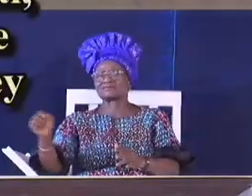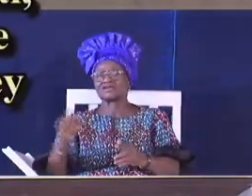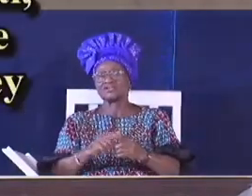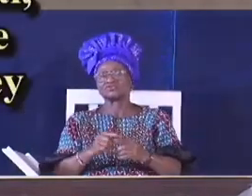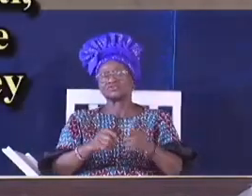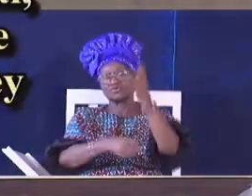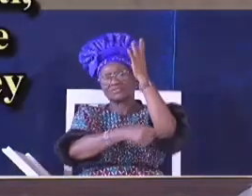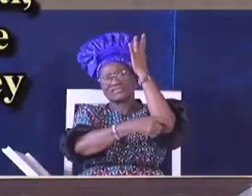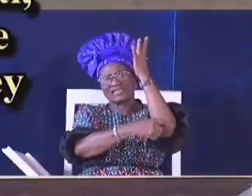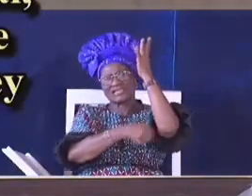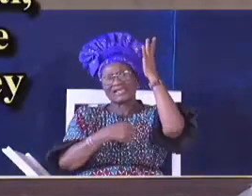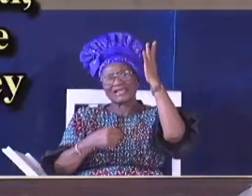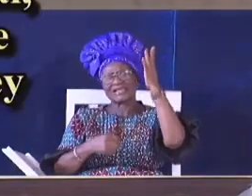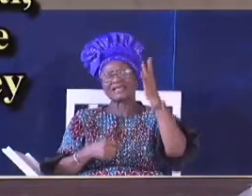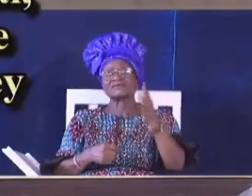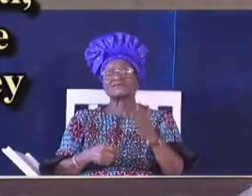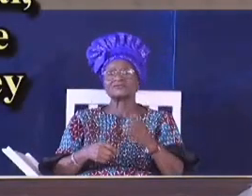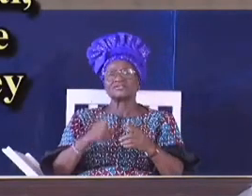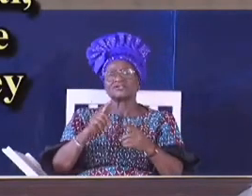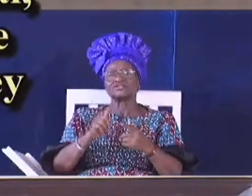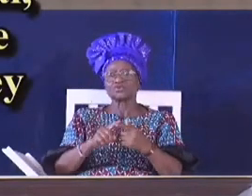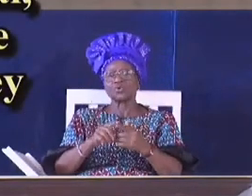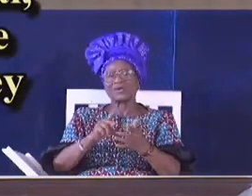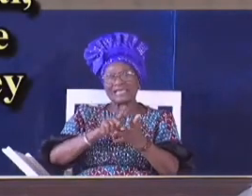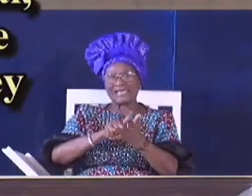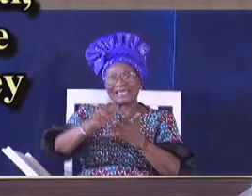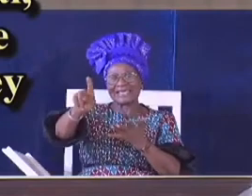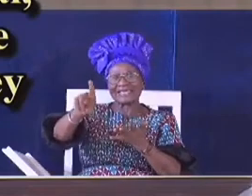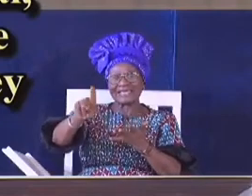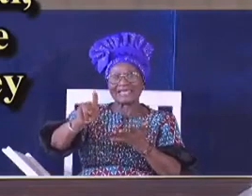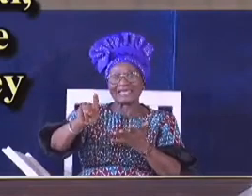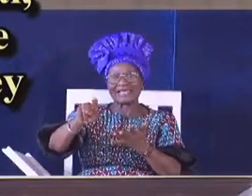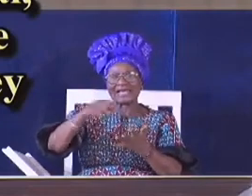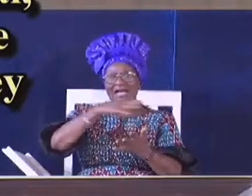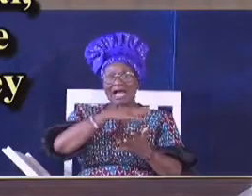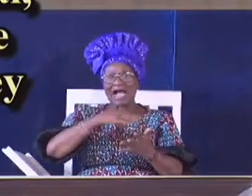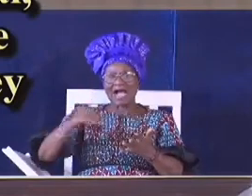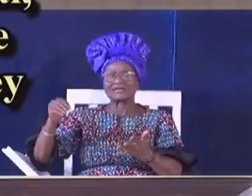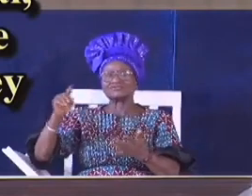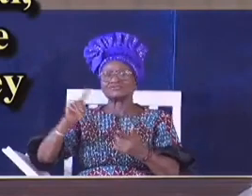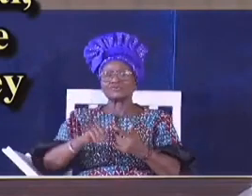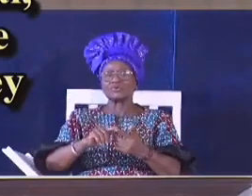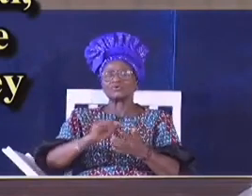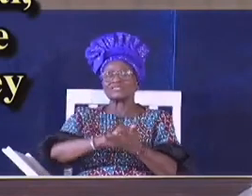steal, to kill, and to destroy.